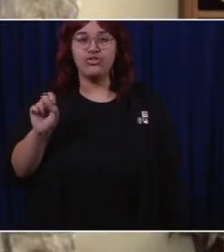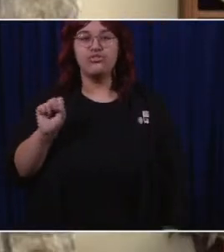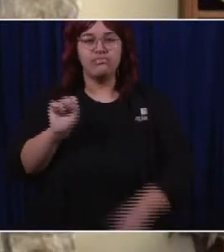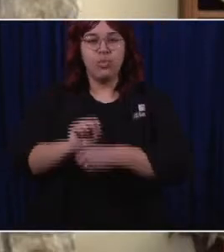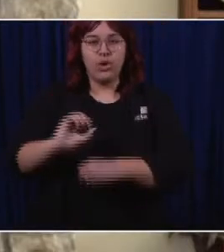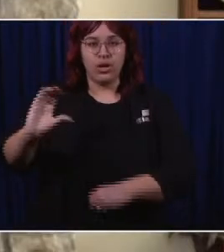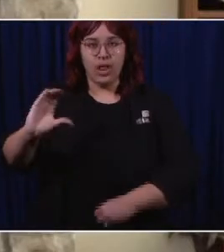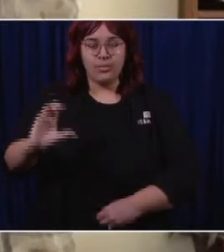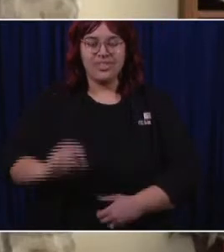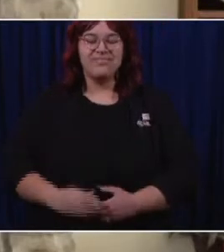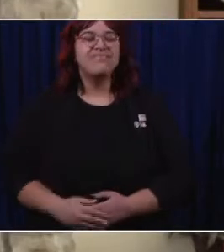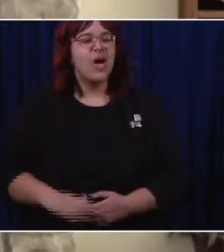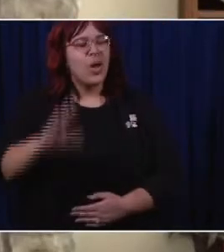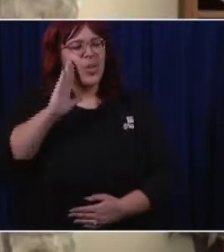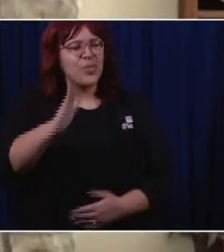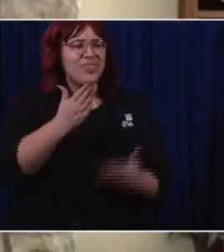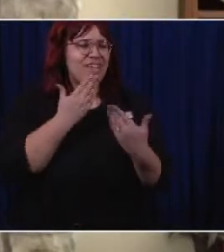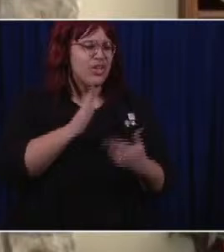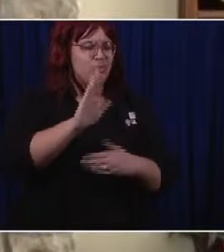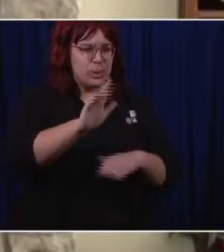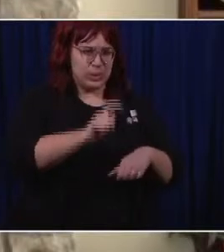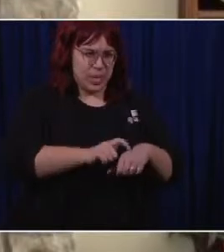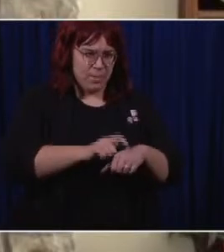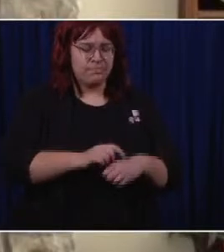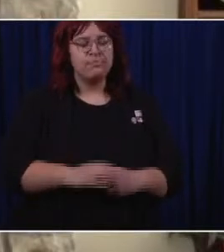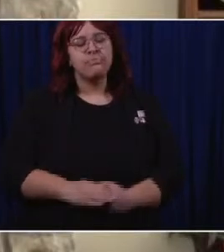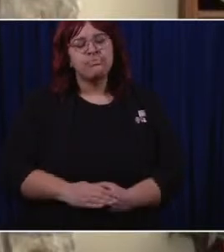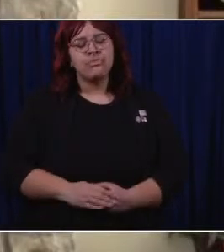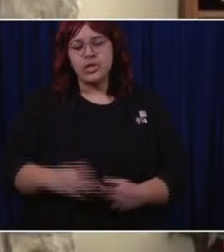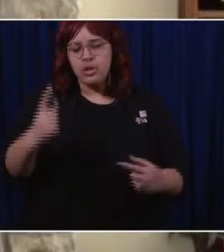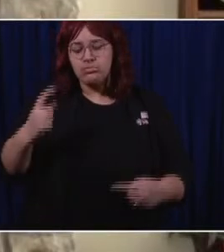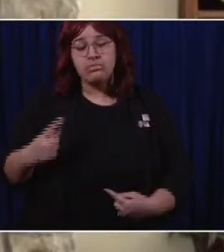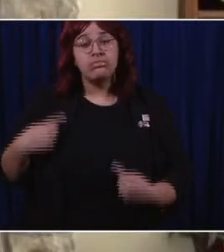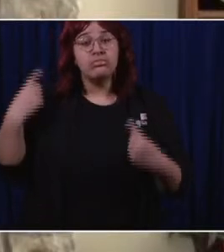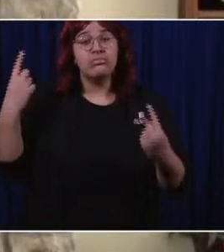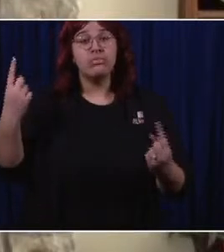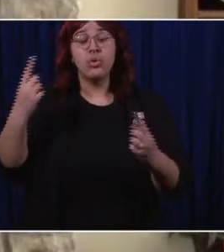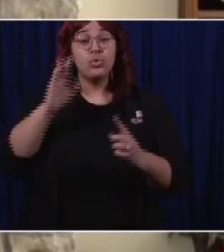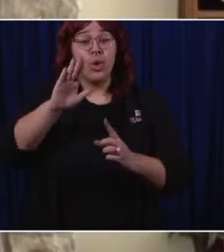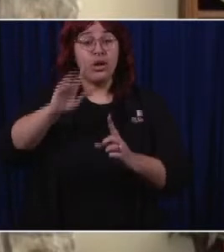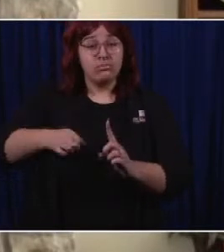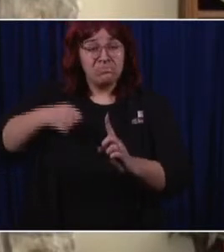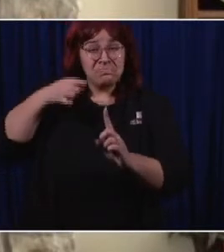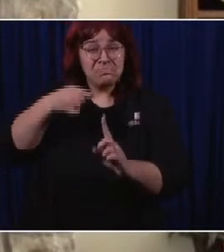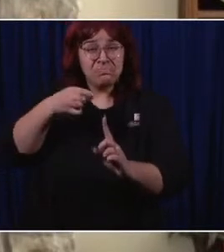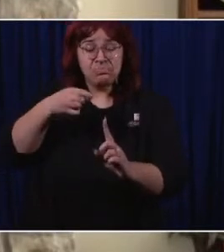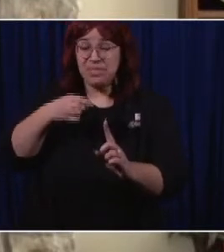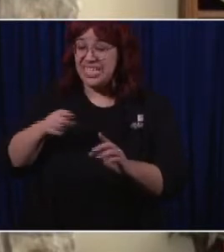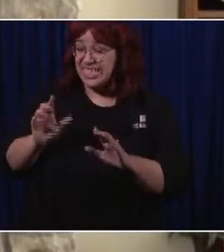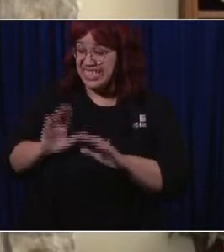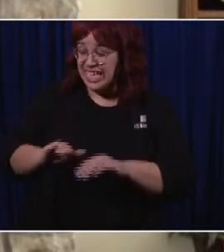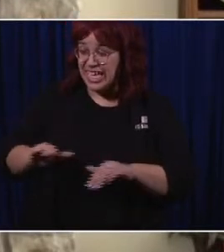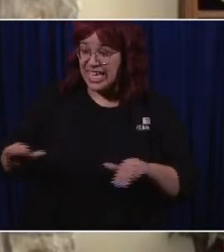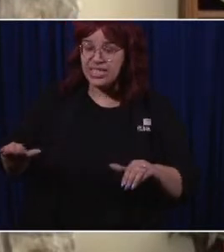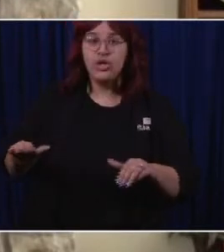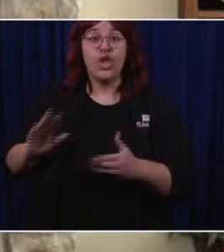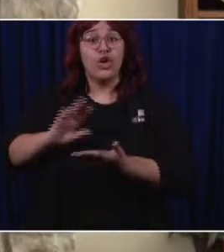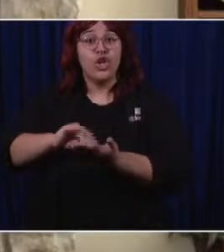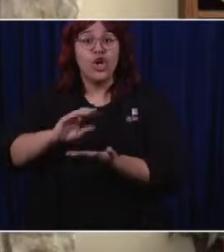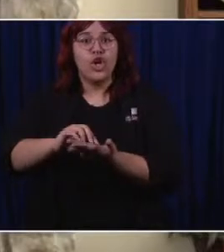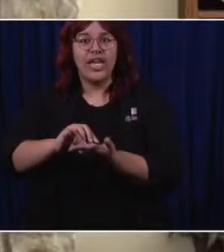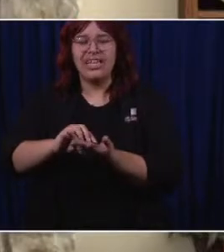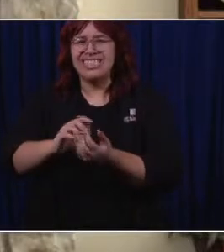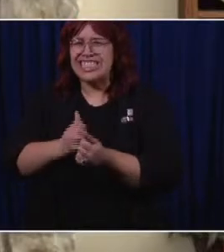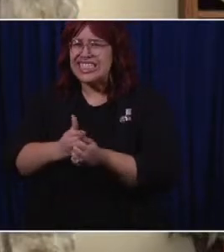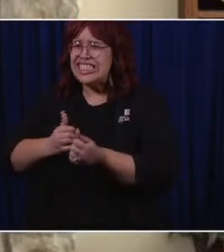time. Kevin. Governor, you've emphasized the importance of kids to get caught up who've fallen behind. Wouldn't a call to